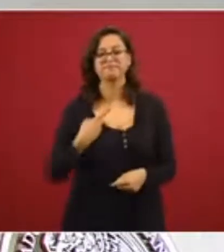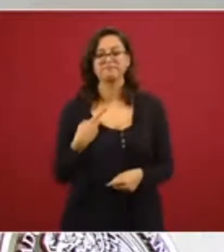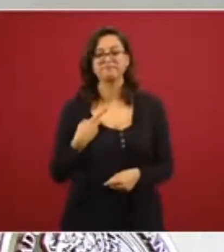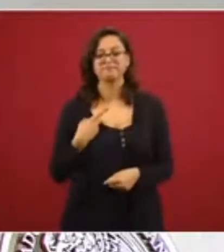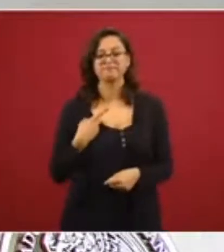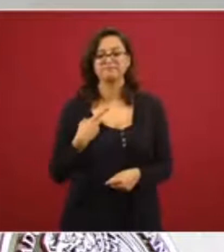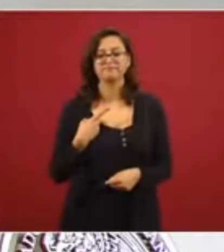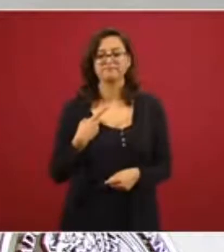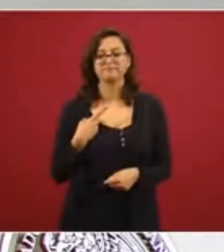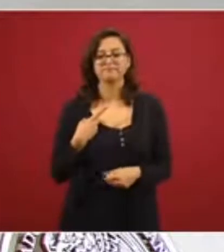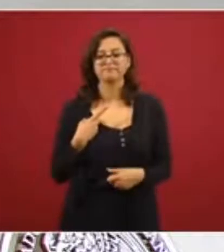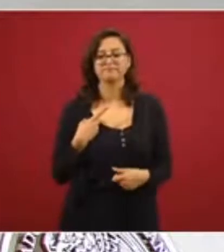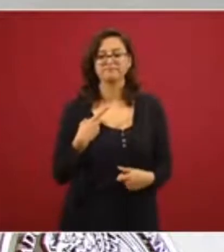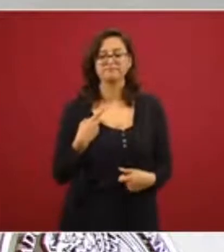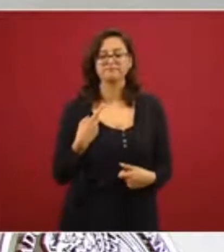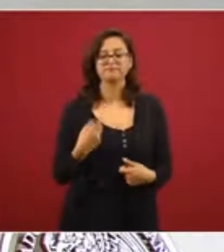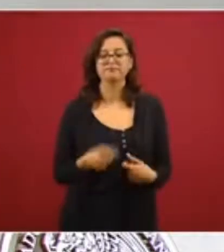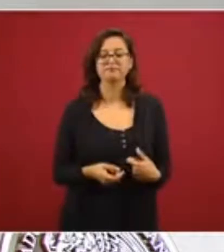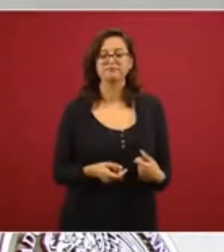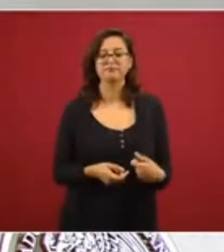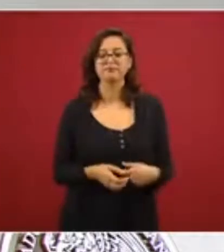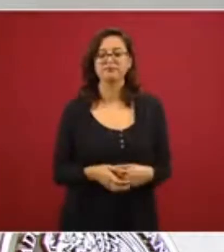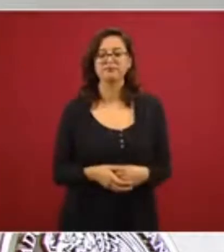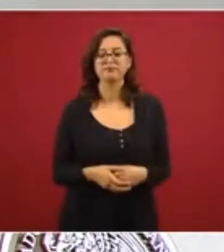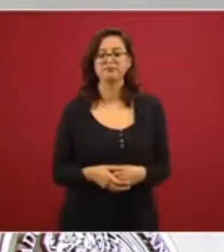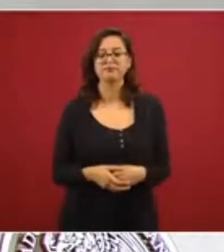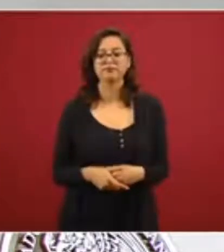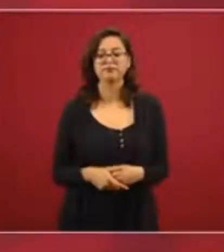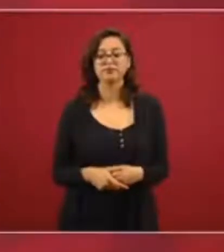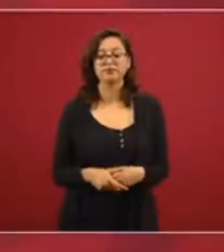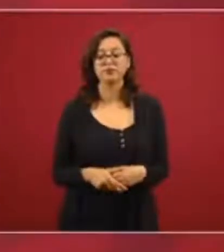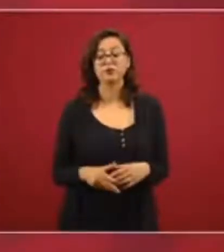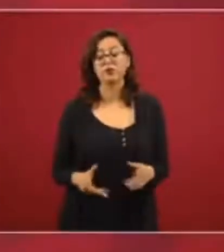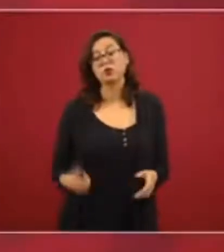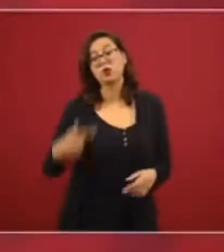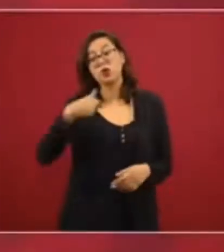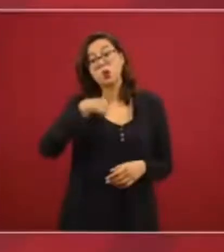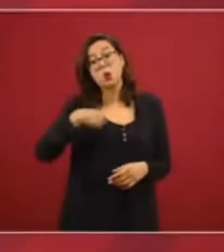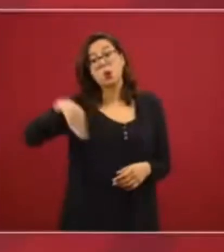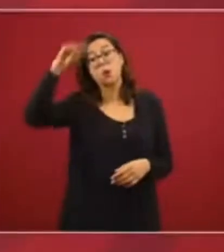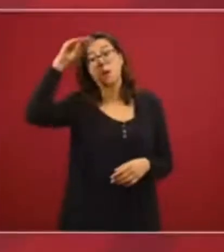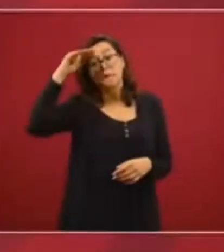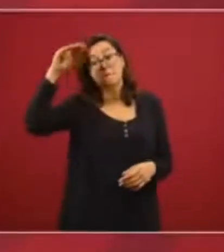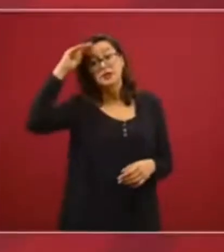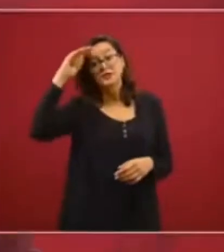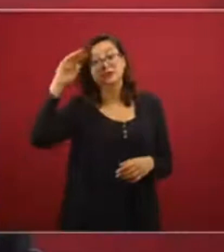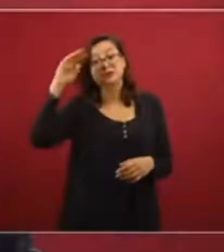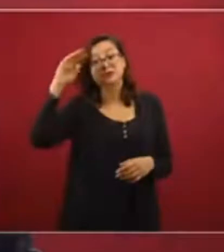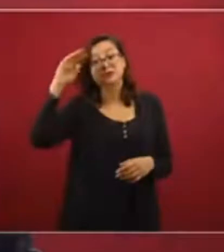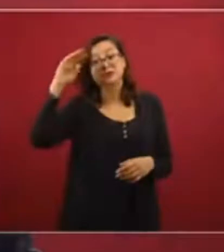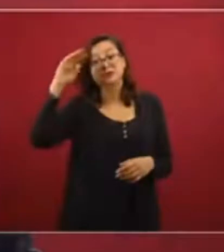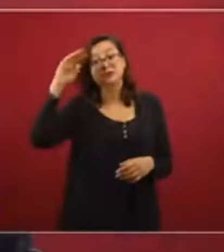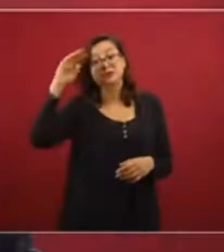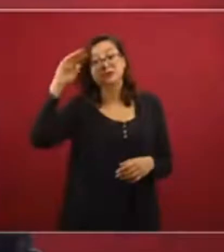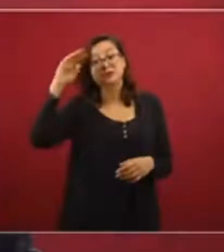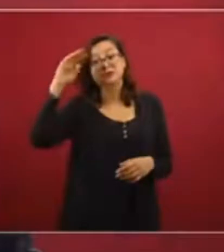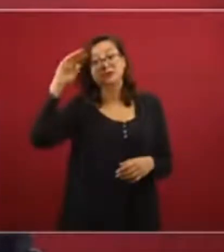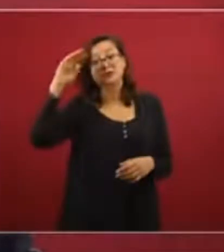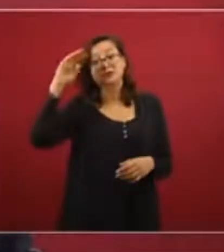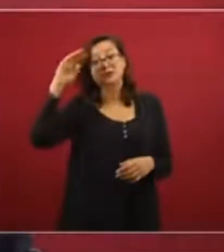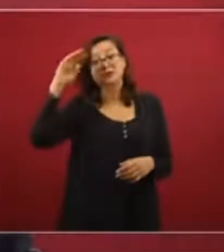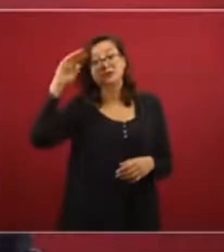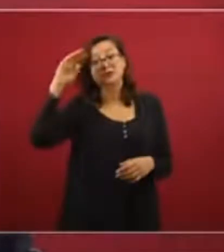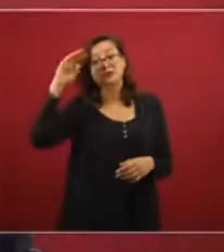estoy porque si se va a juzgar a expresidentes, And